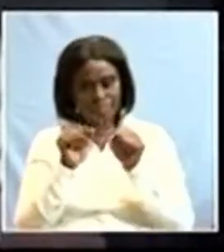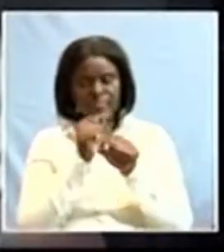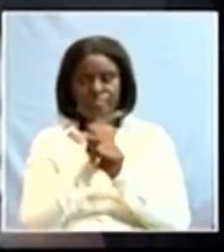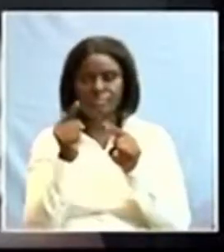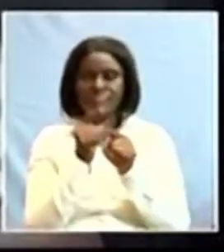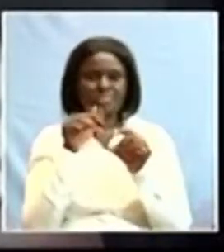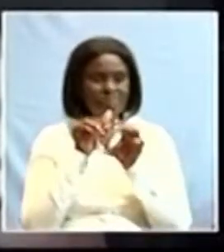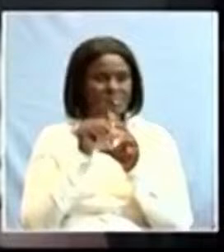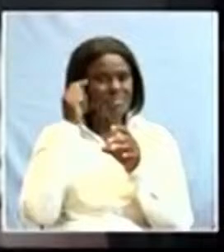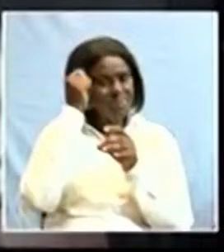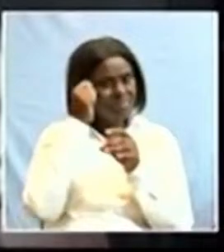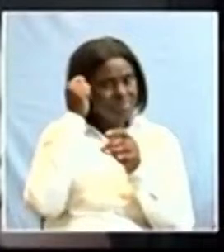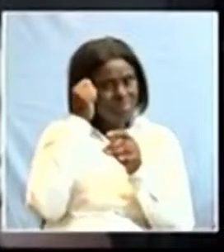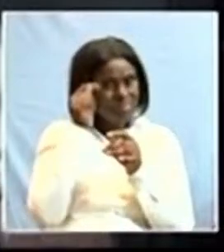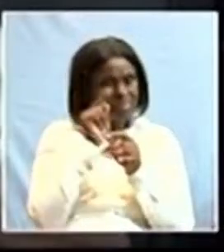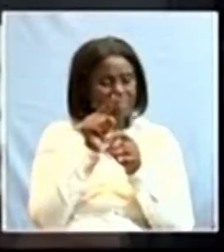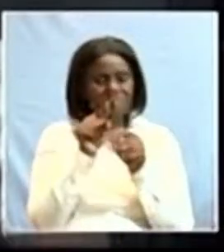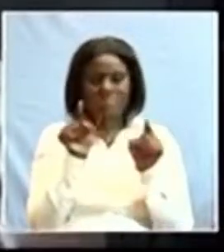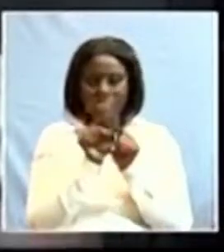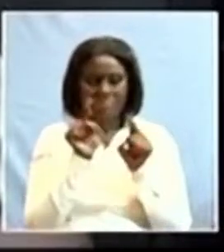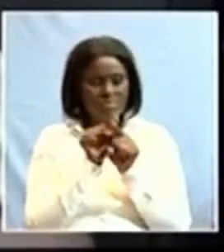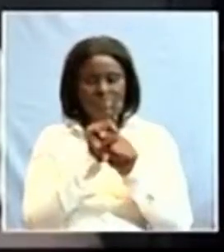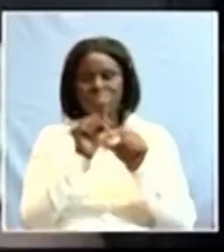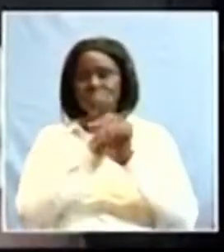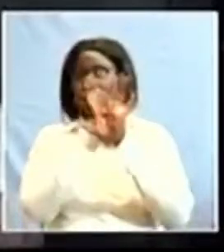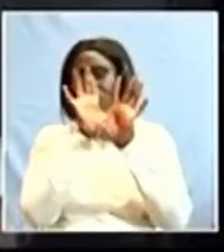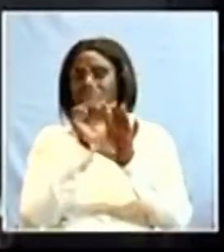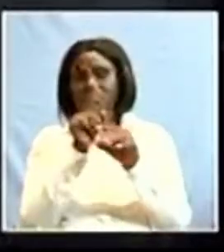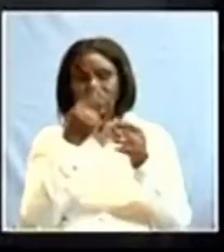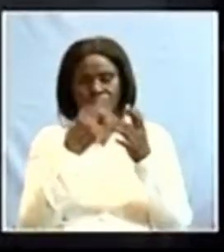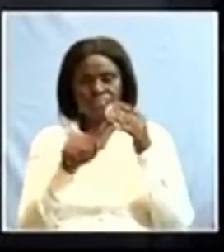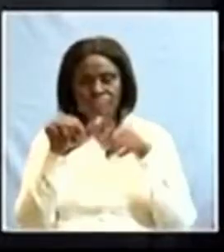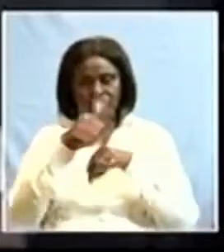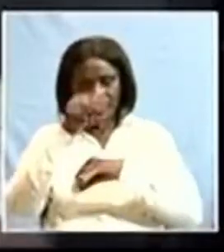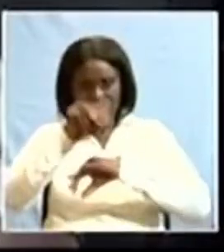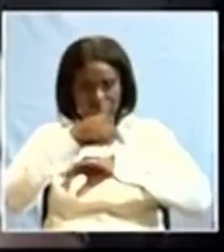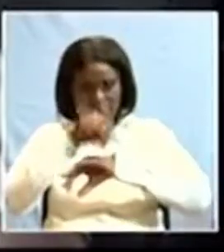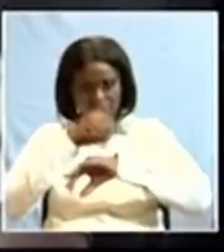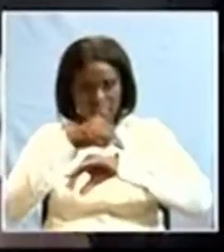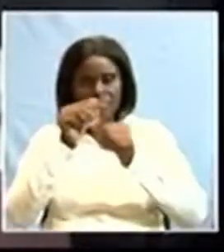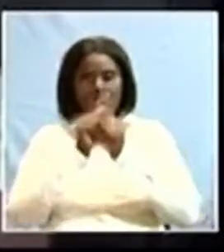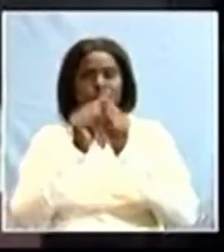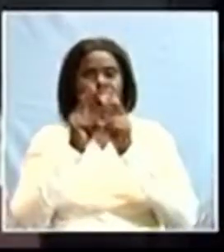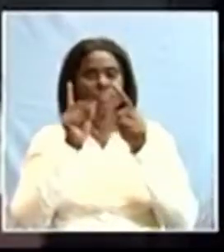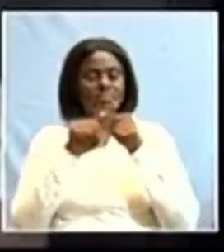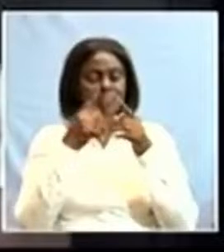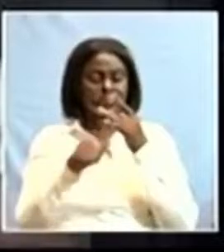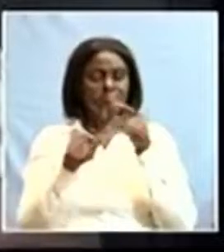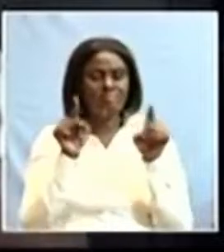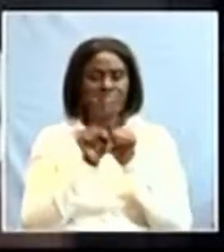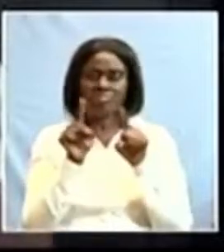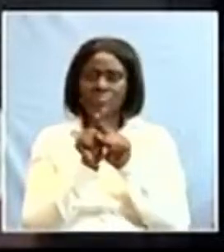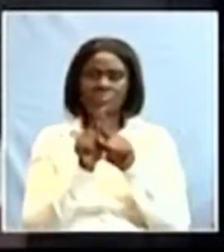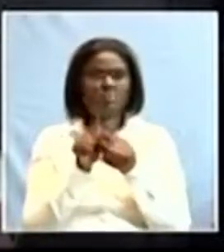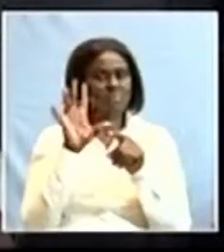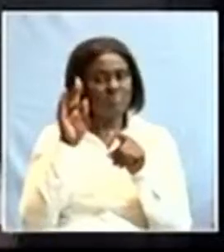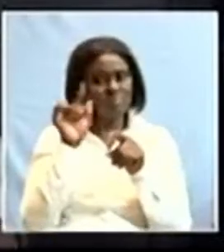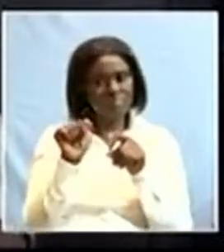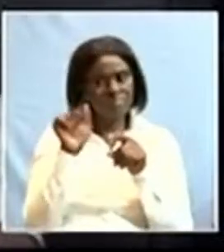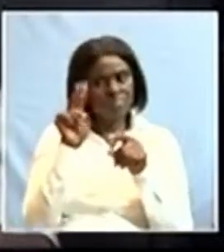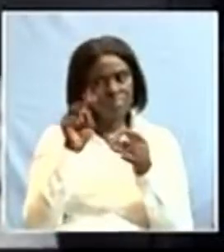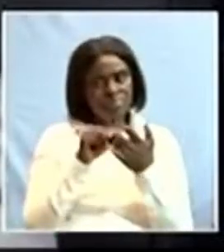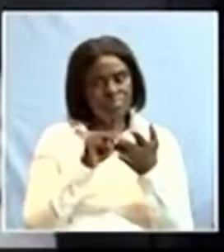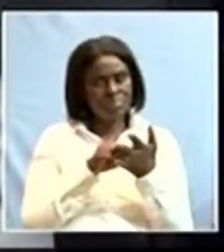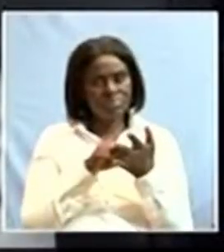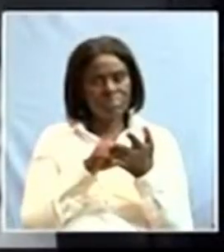in theory. That is a correct practice. You do a mathematical check and so on. But a discrepancy of 7.2